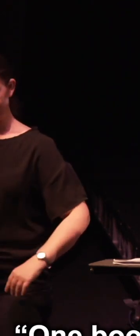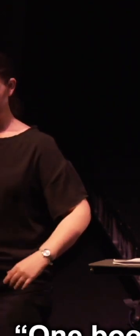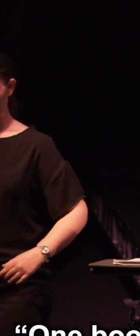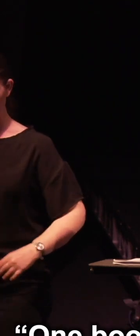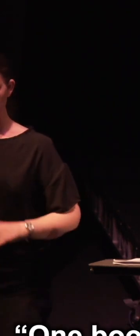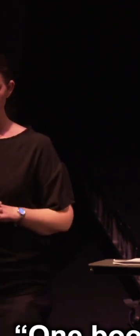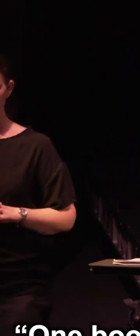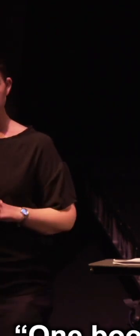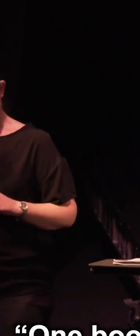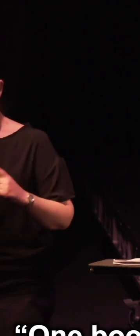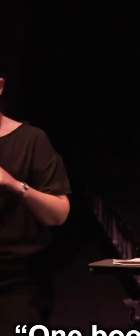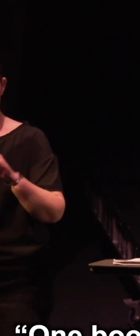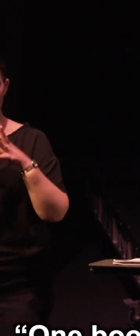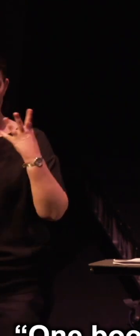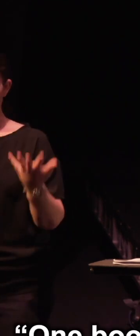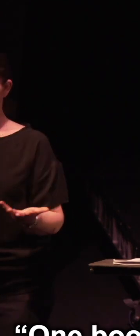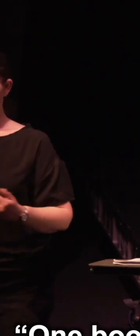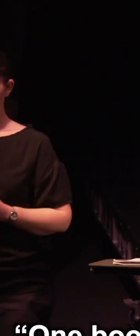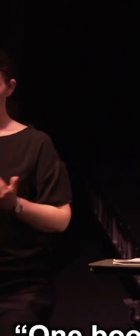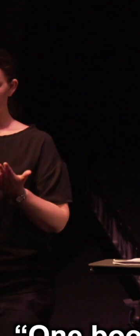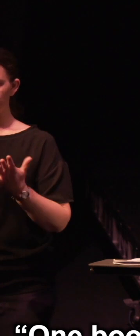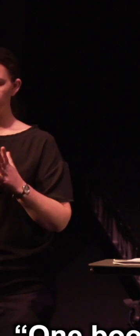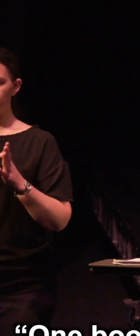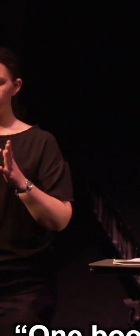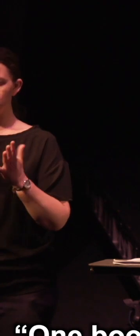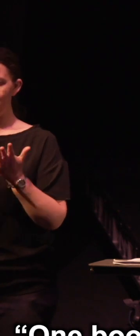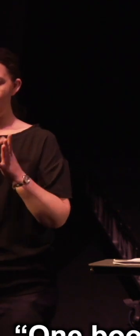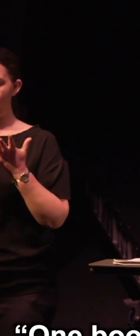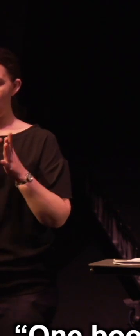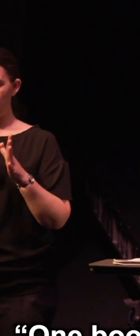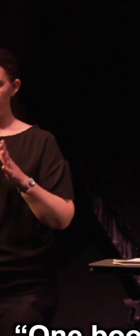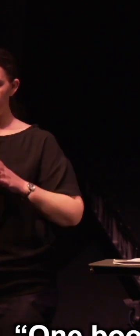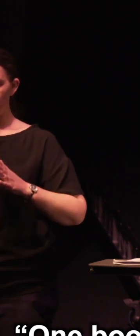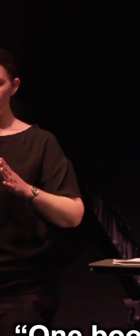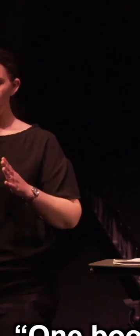Malala Yousufzai, one book, one pen, one